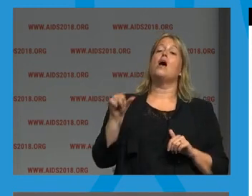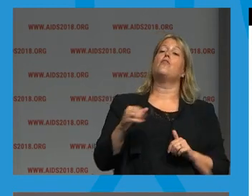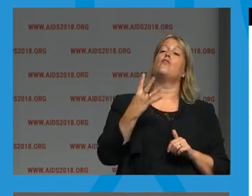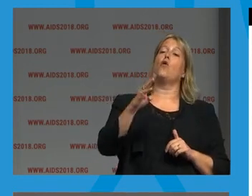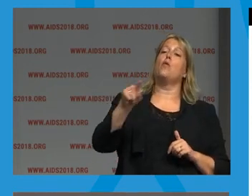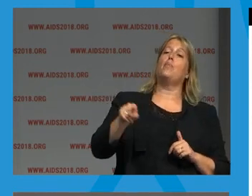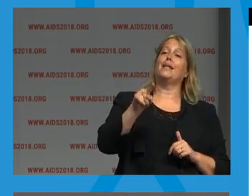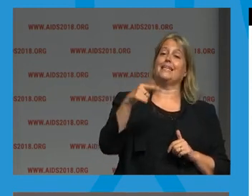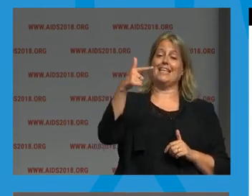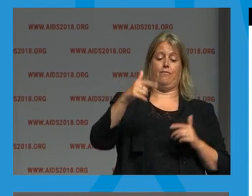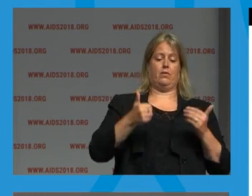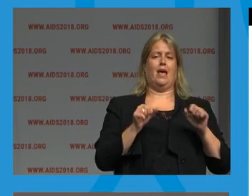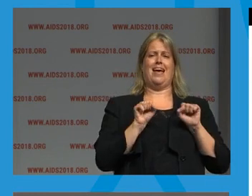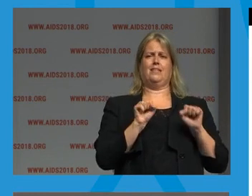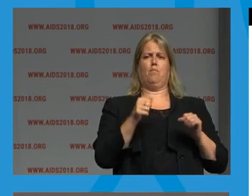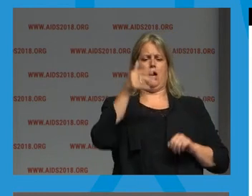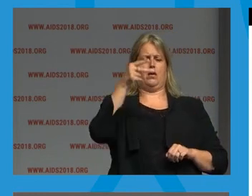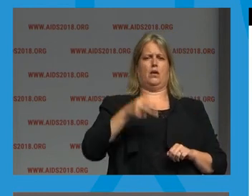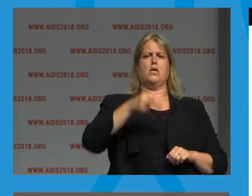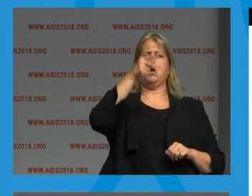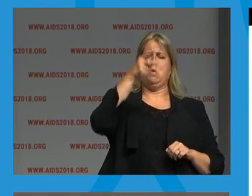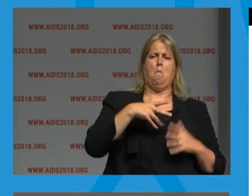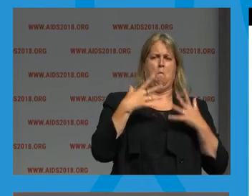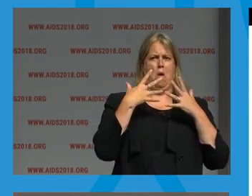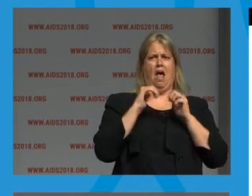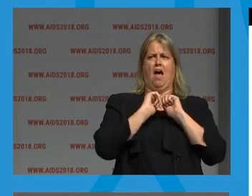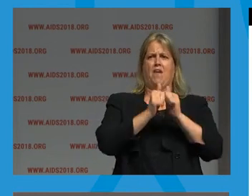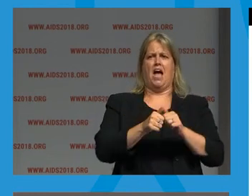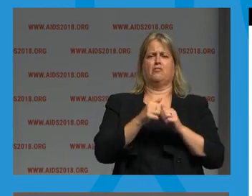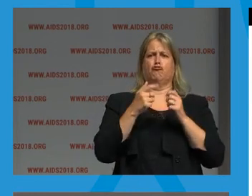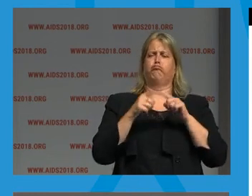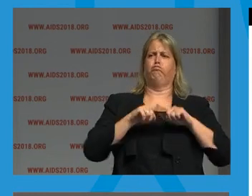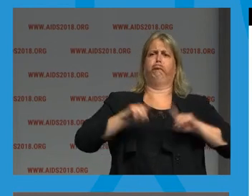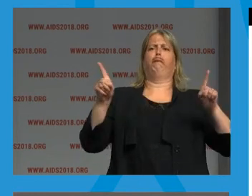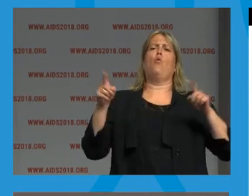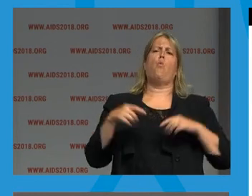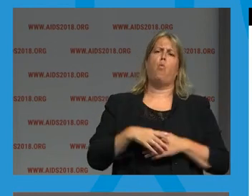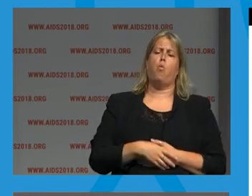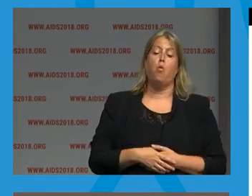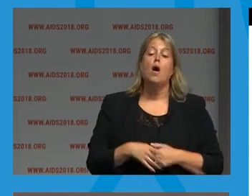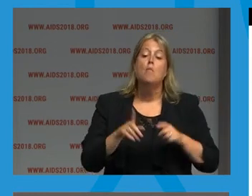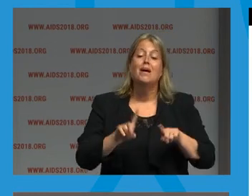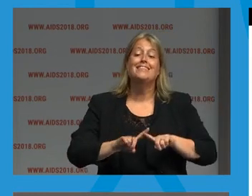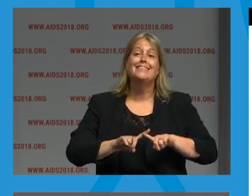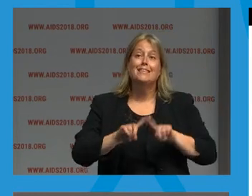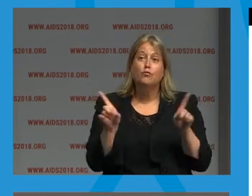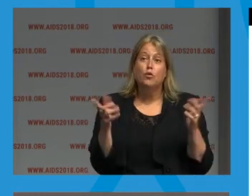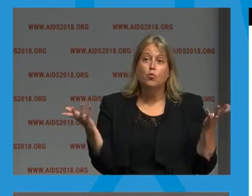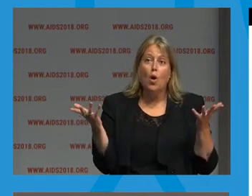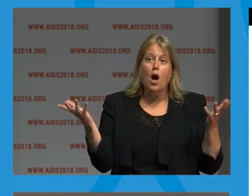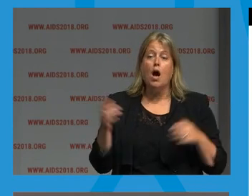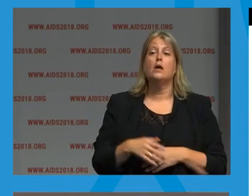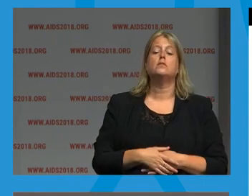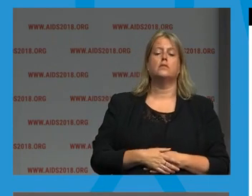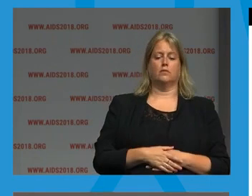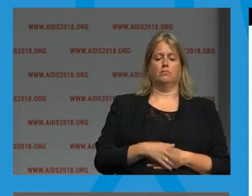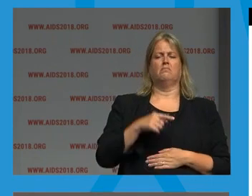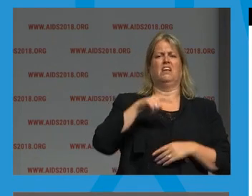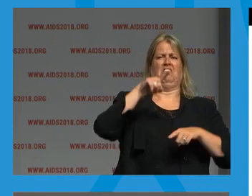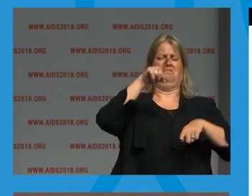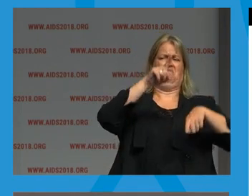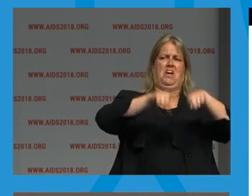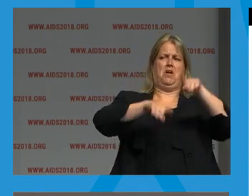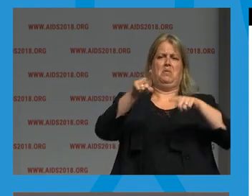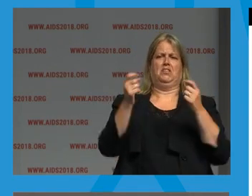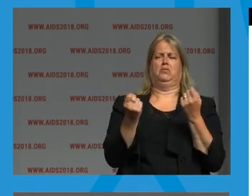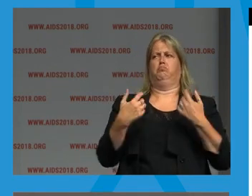beta-7 antibody, there was not that dramatic effect. In fact, what was different in the studies was the great degree of